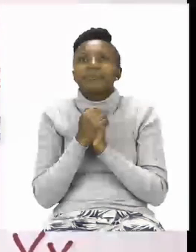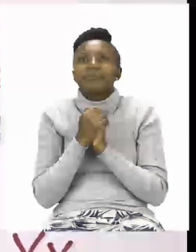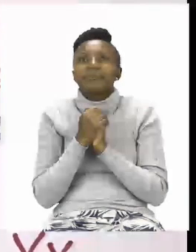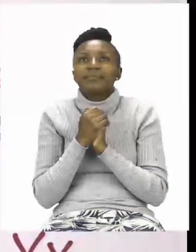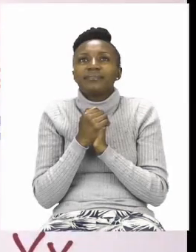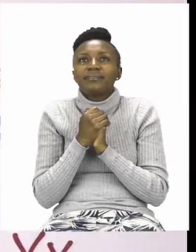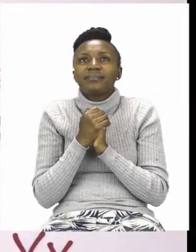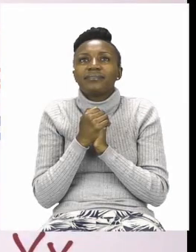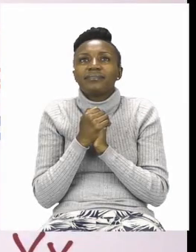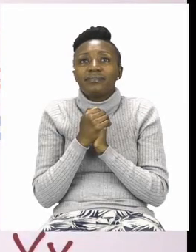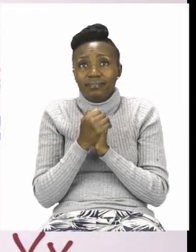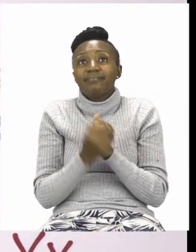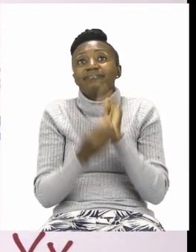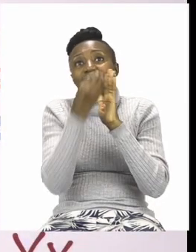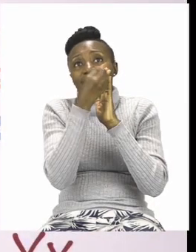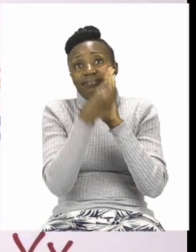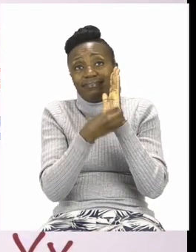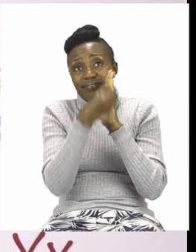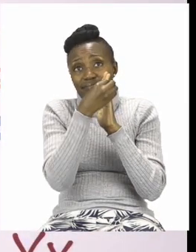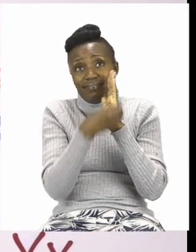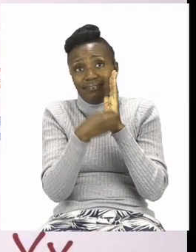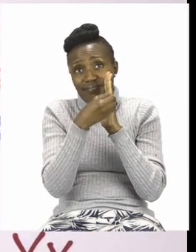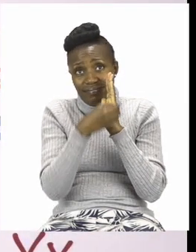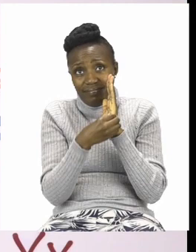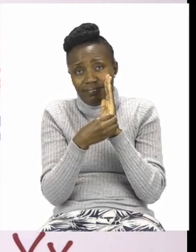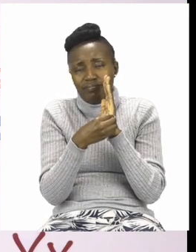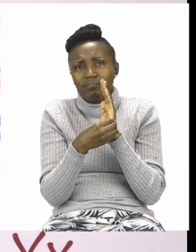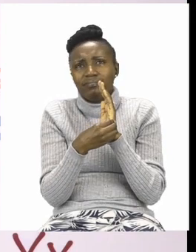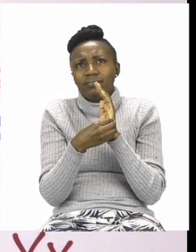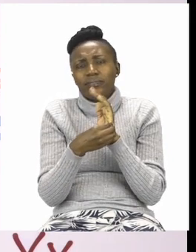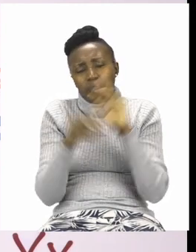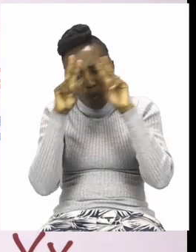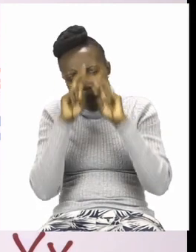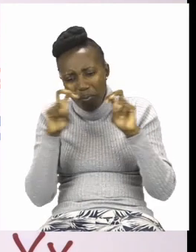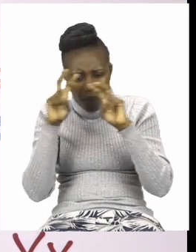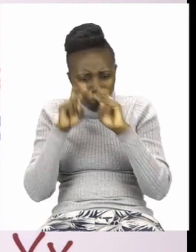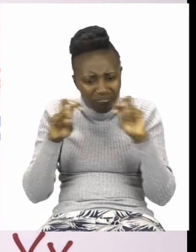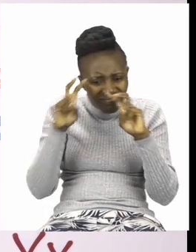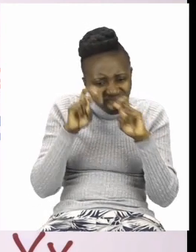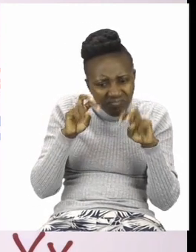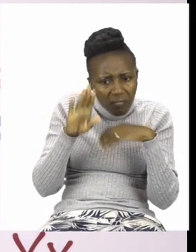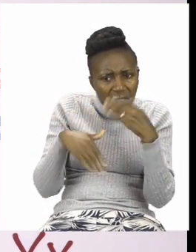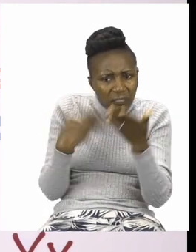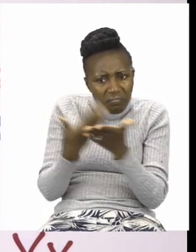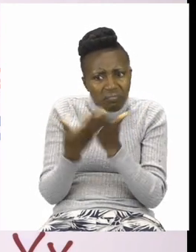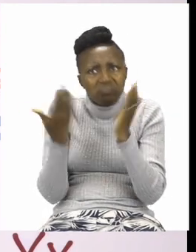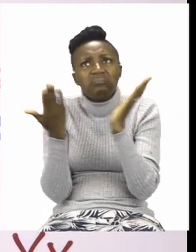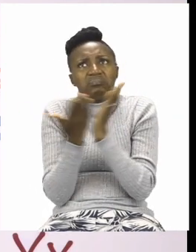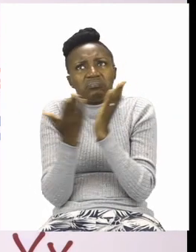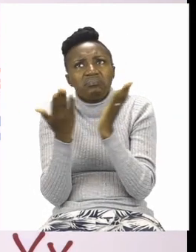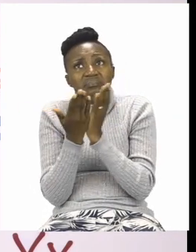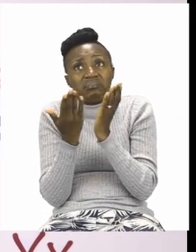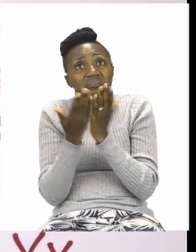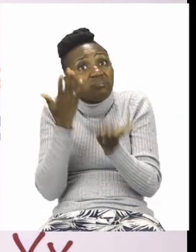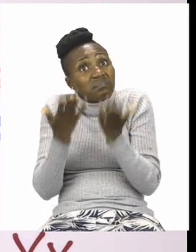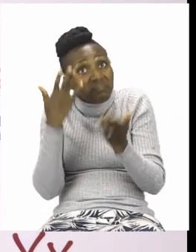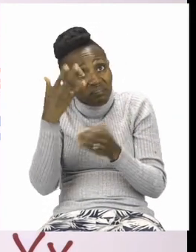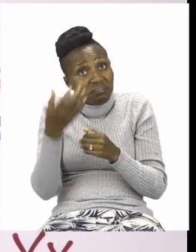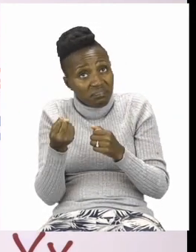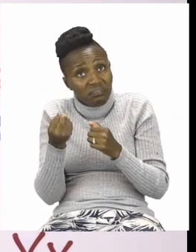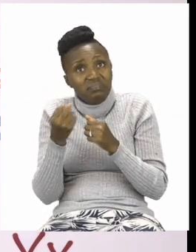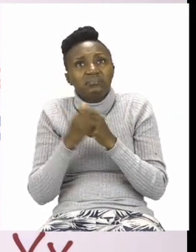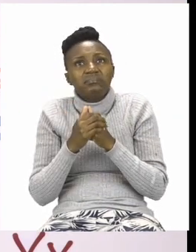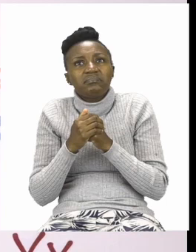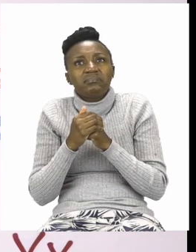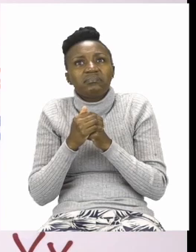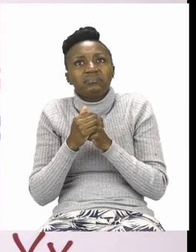So this is a magazine, and I'm going to look through it and try and find pictures of a school. When